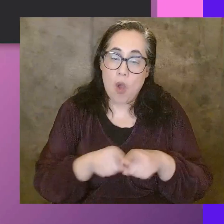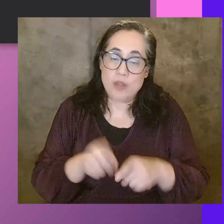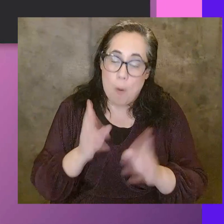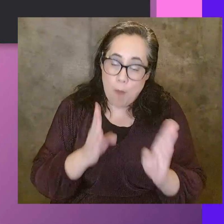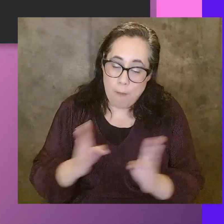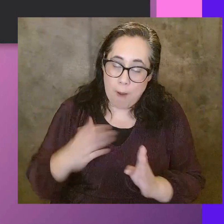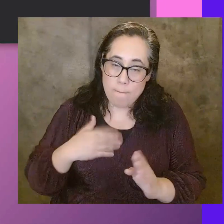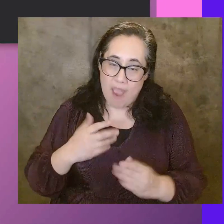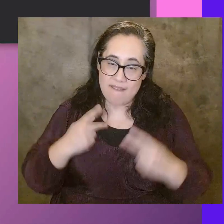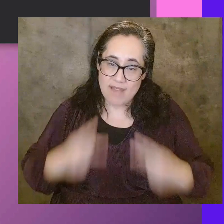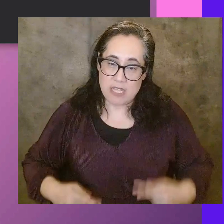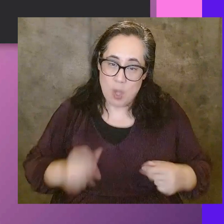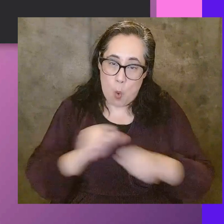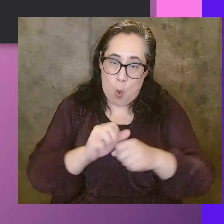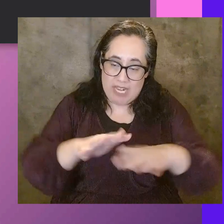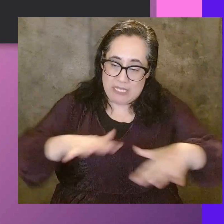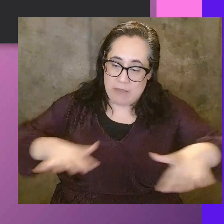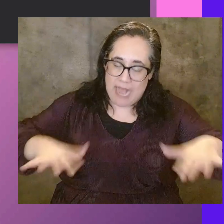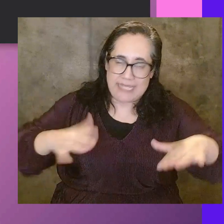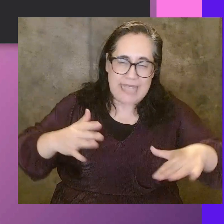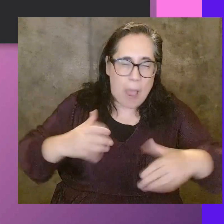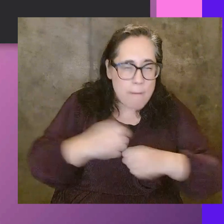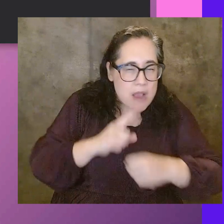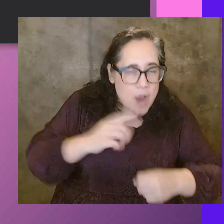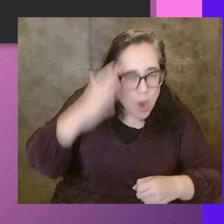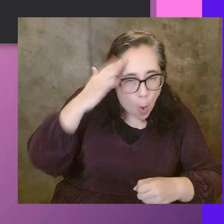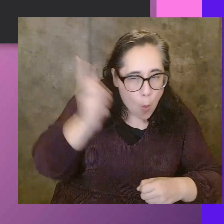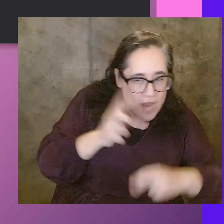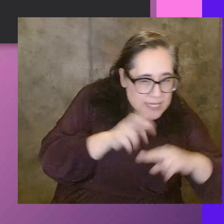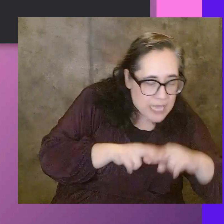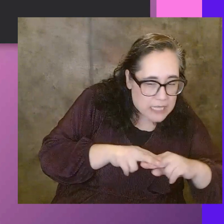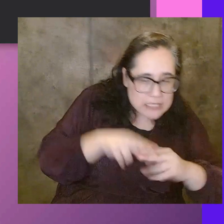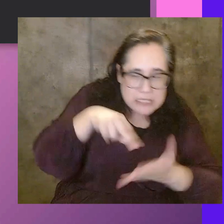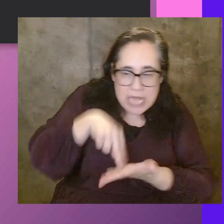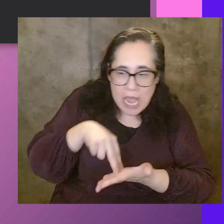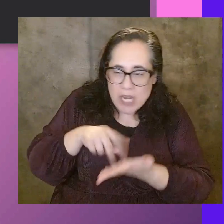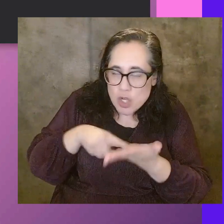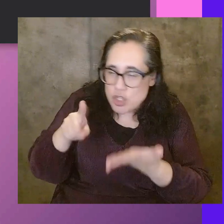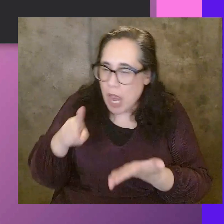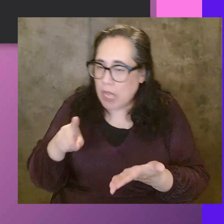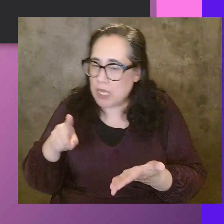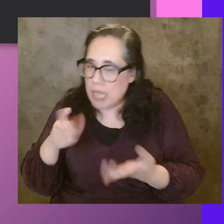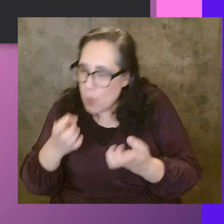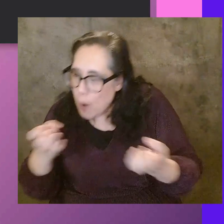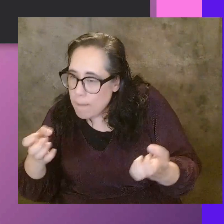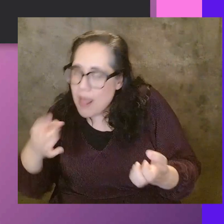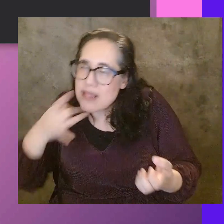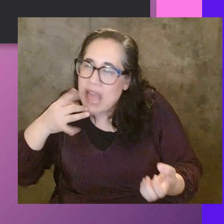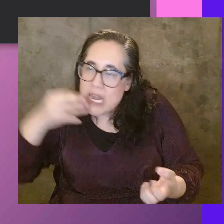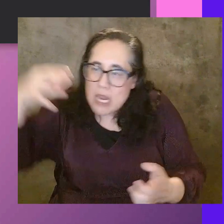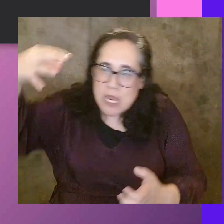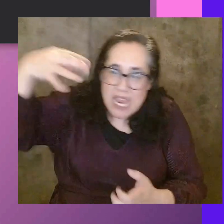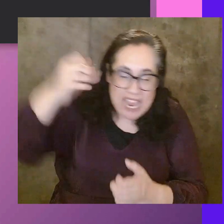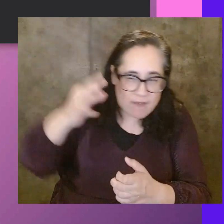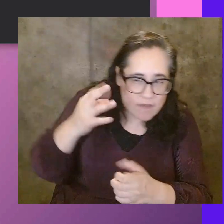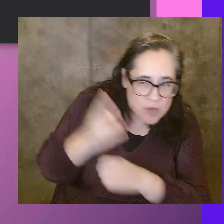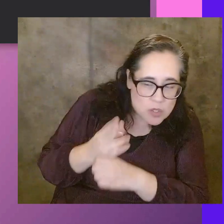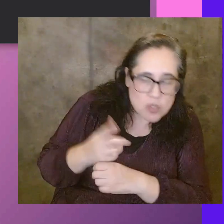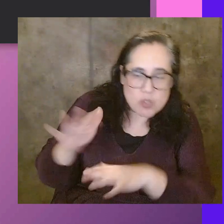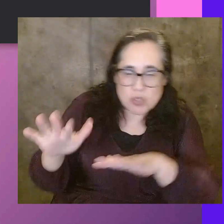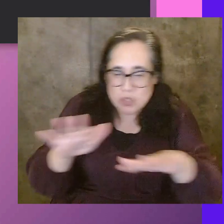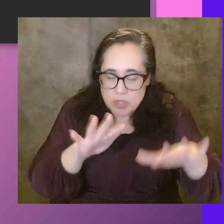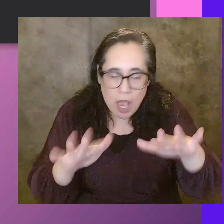Preparation doesn't stop with research. I also prepare my physical workspace. I make sure I know where I'll be sitting or standing. I